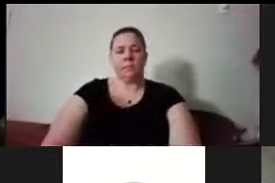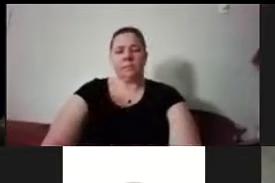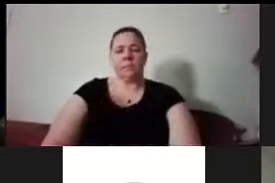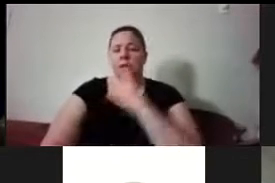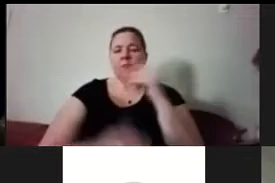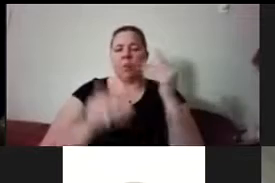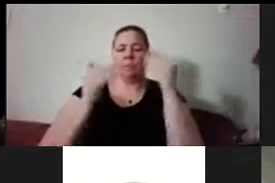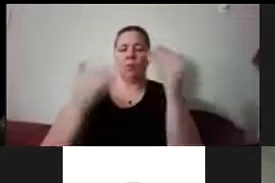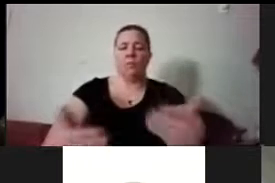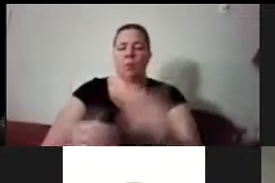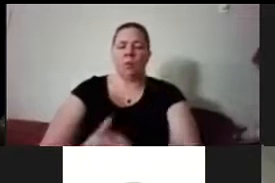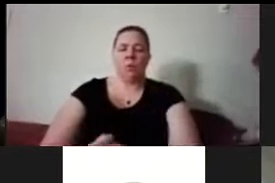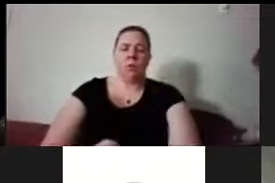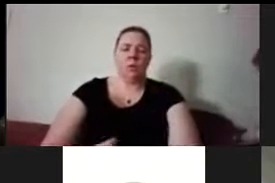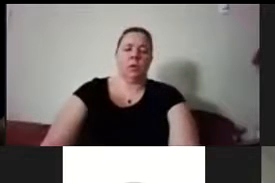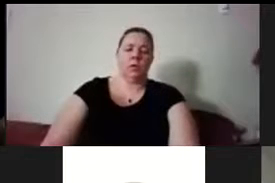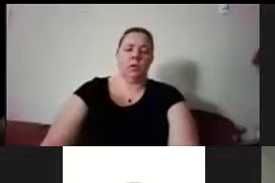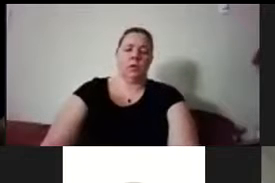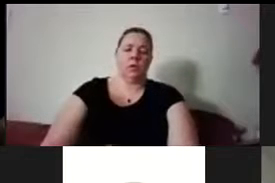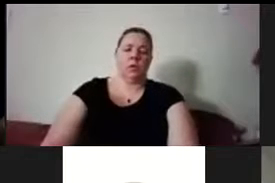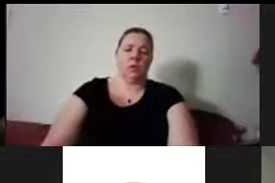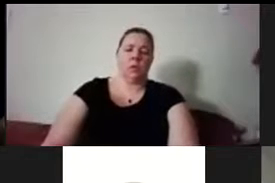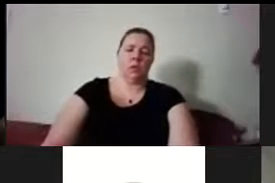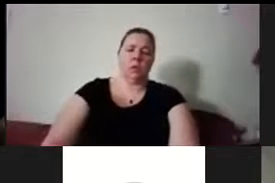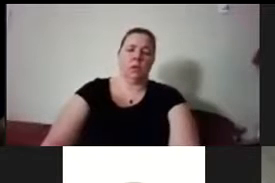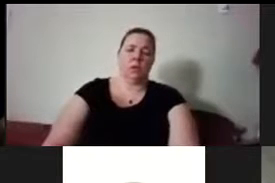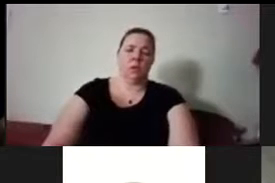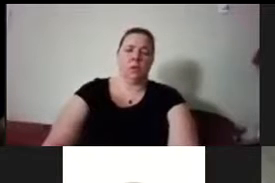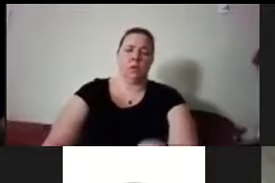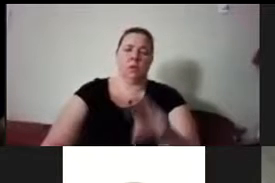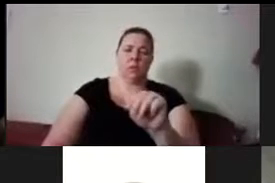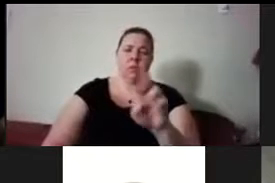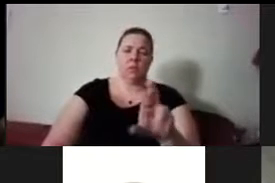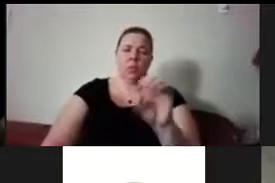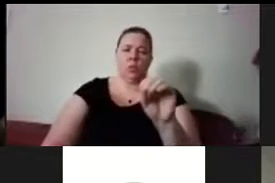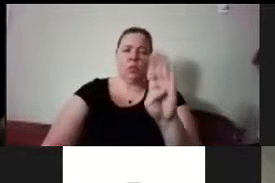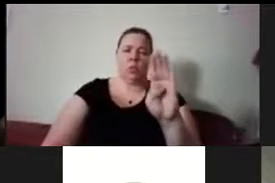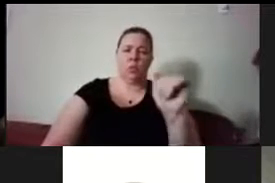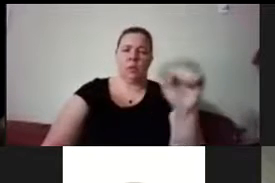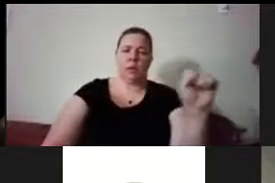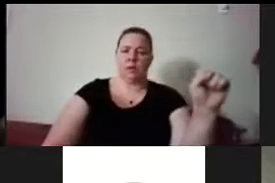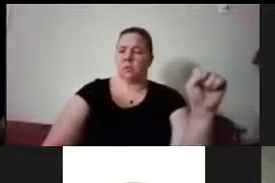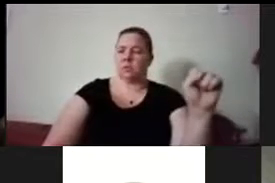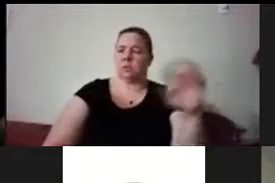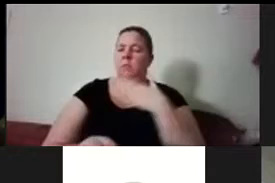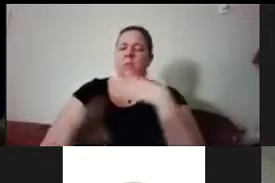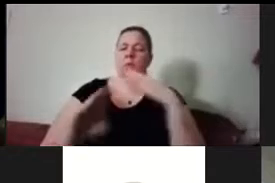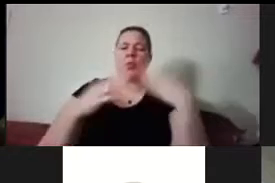forward, taking Mr. Obas. Please open your microphone.